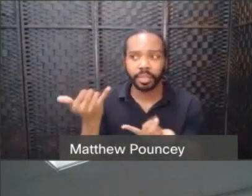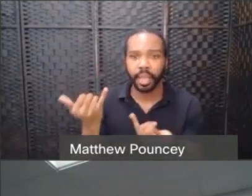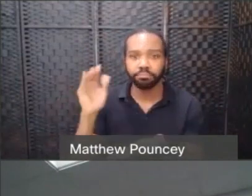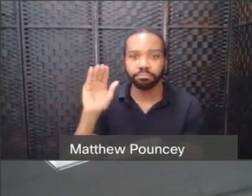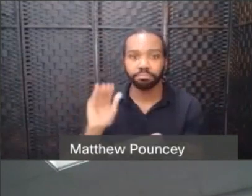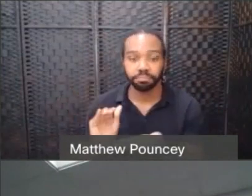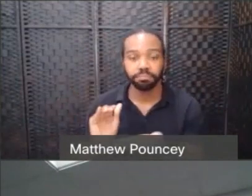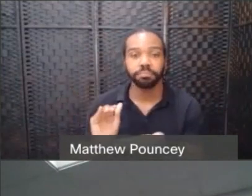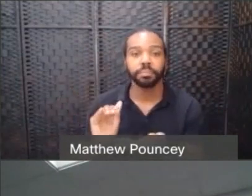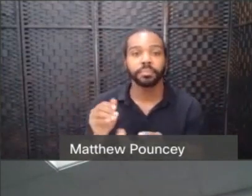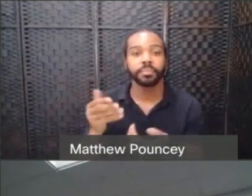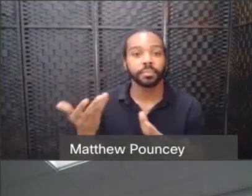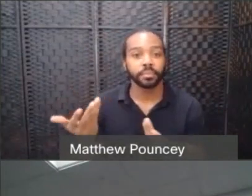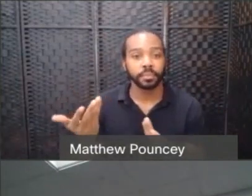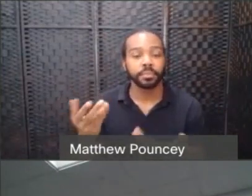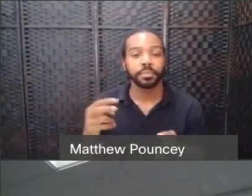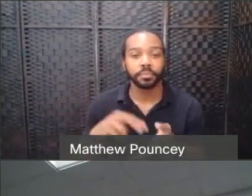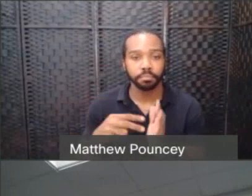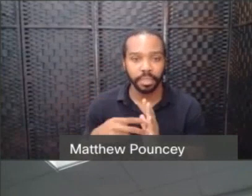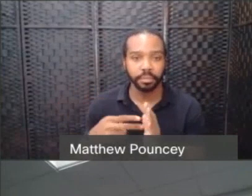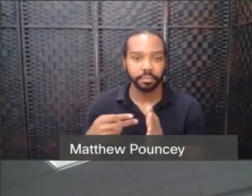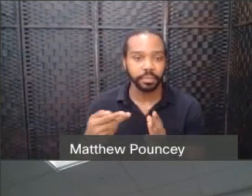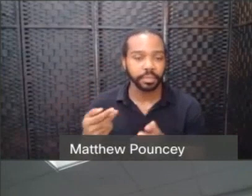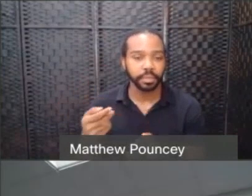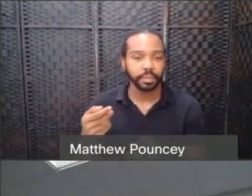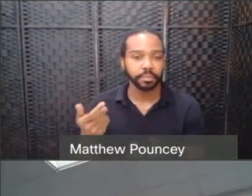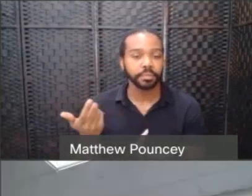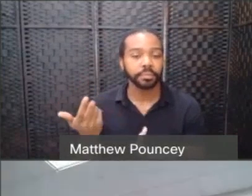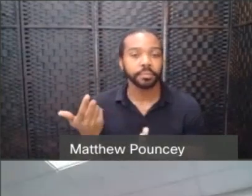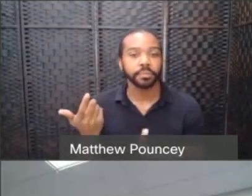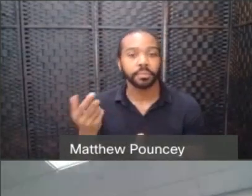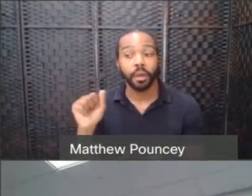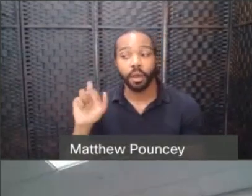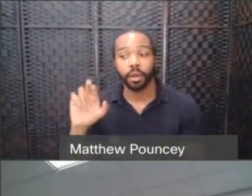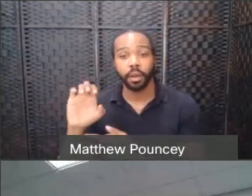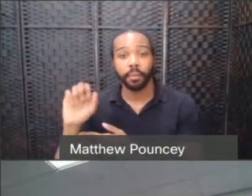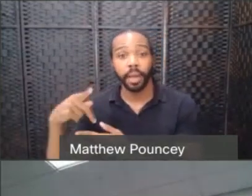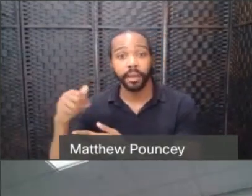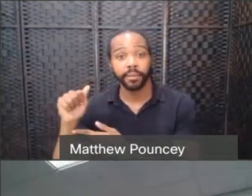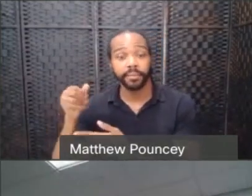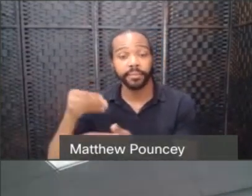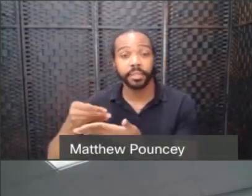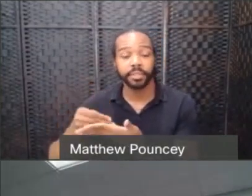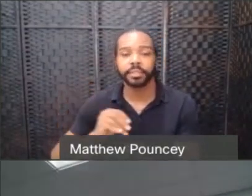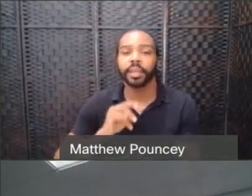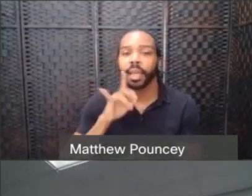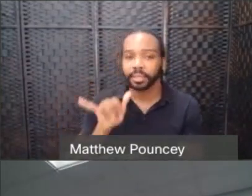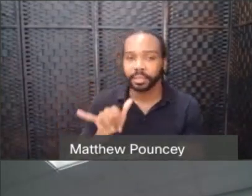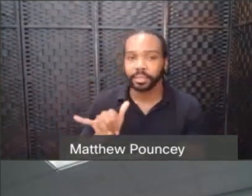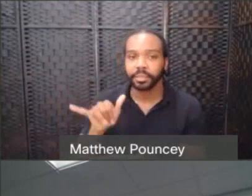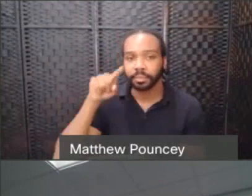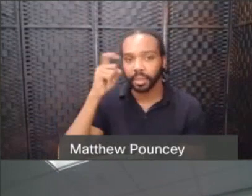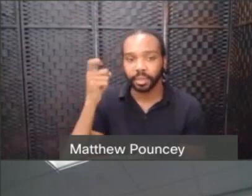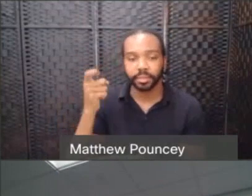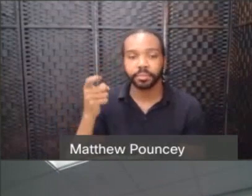delivering, our share has been decreased, and the ARPA funds are actually coming from our being